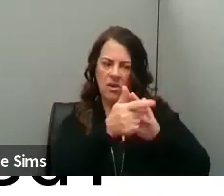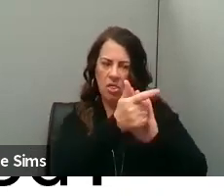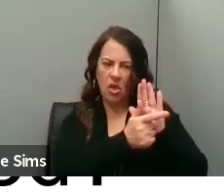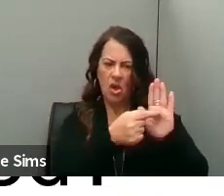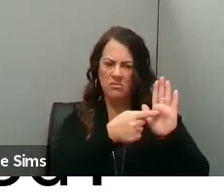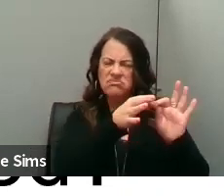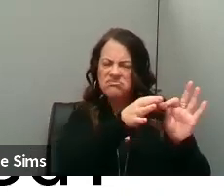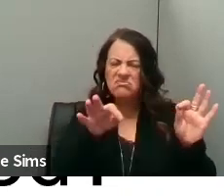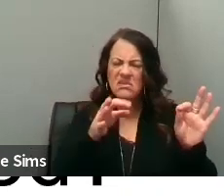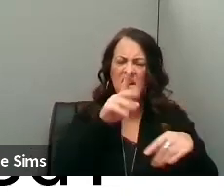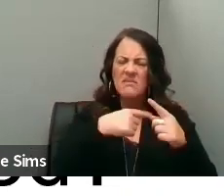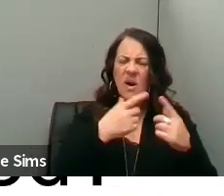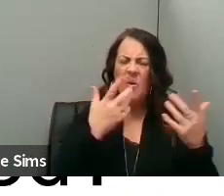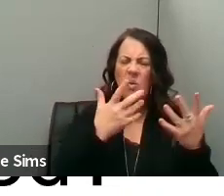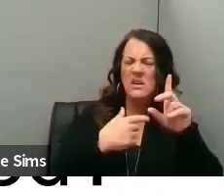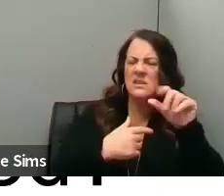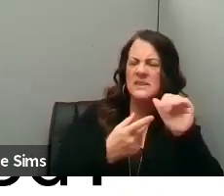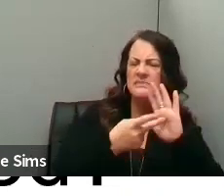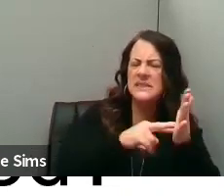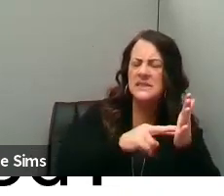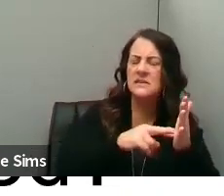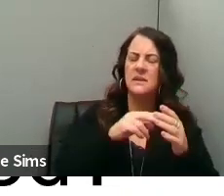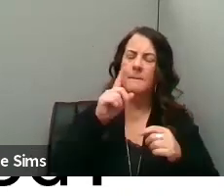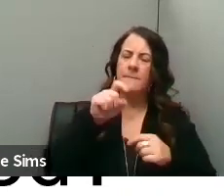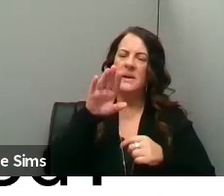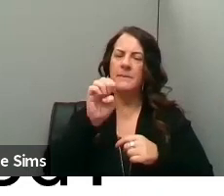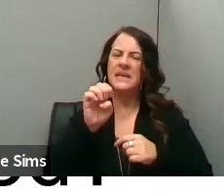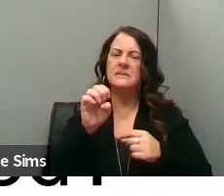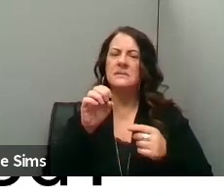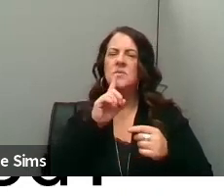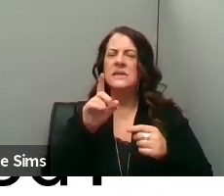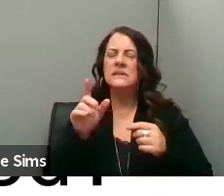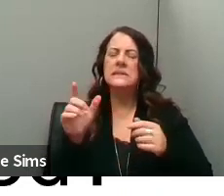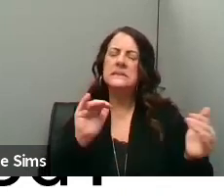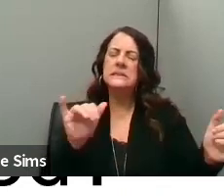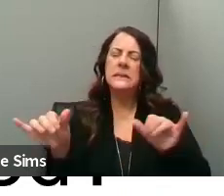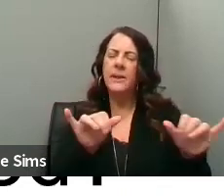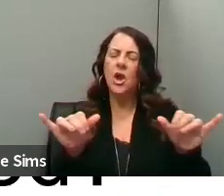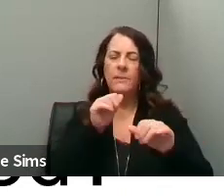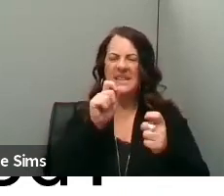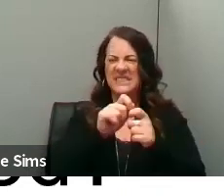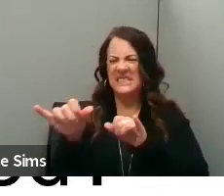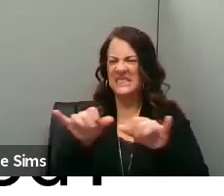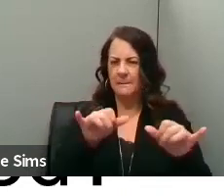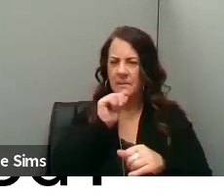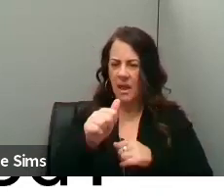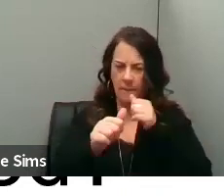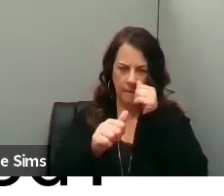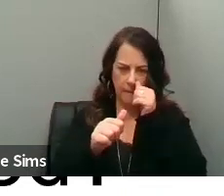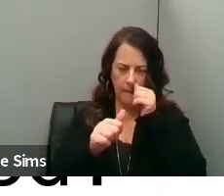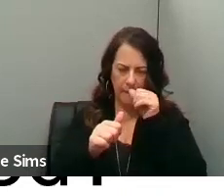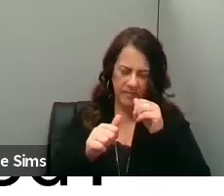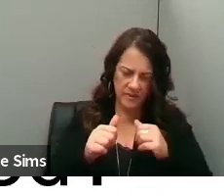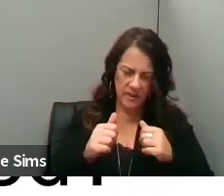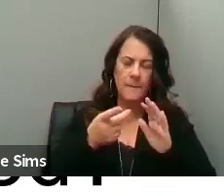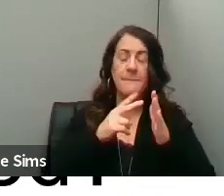under the state and federal laws is very similar, but not exactly the same. Under both laws, a disability is a